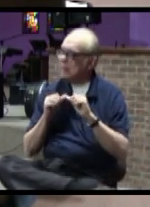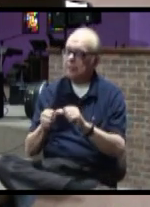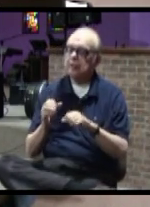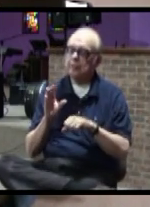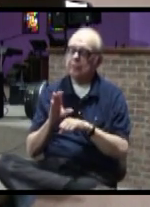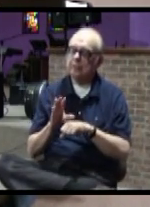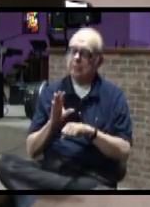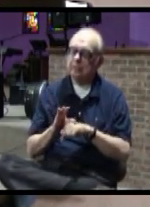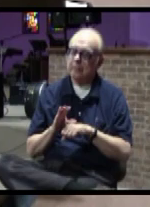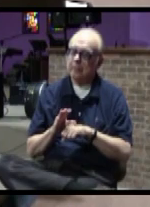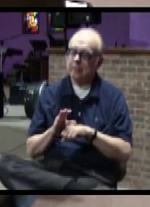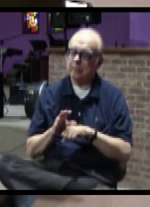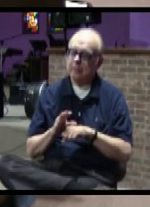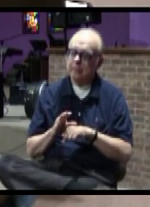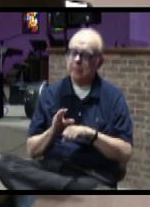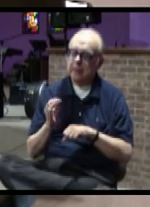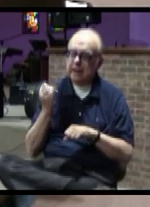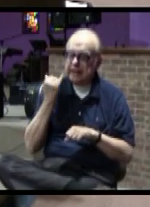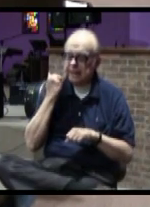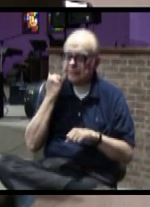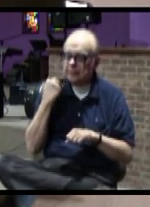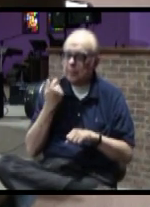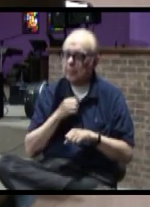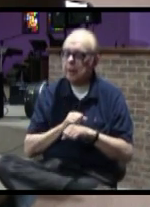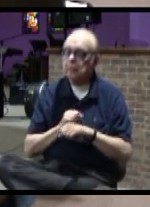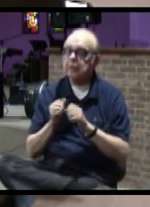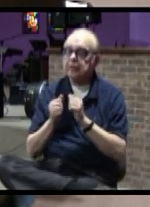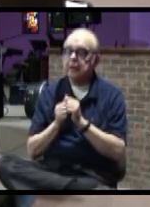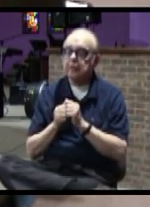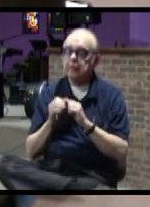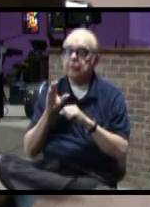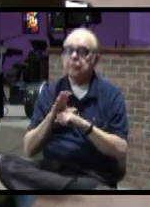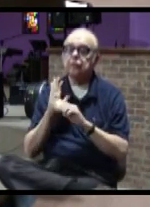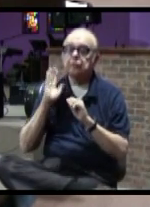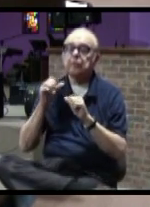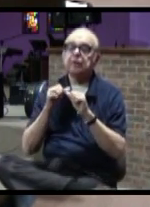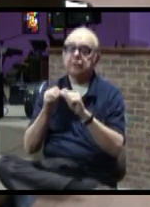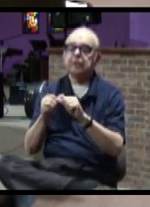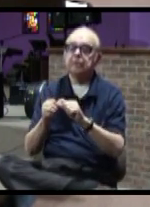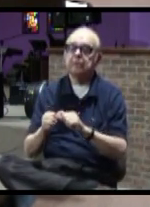God and will continue. But the only way it does that is if we work together.